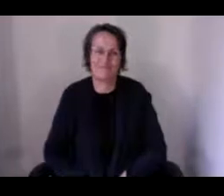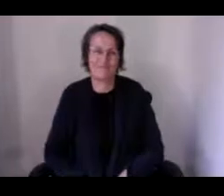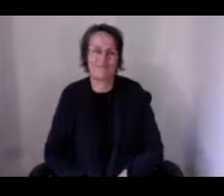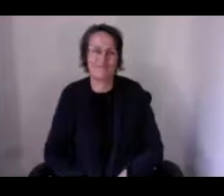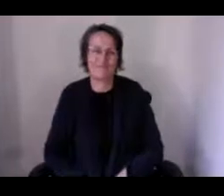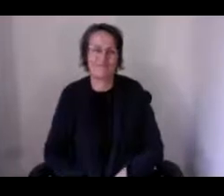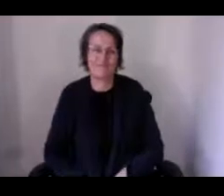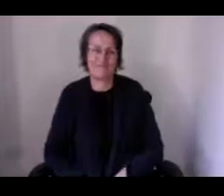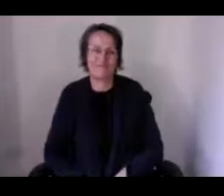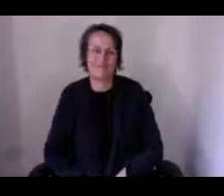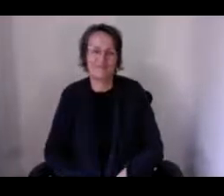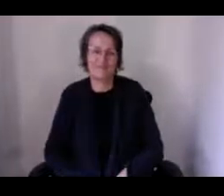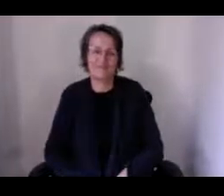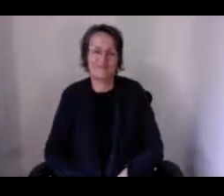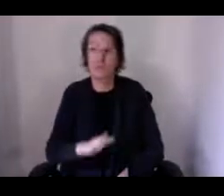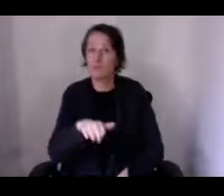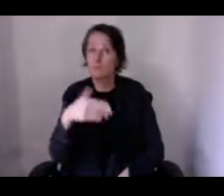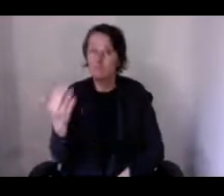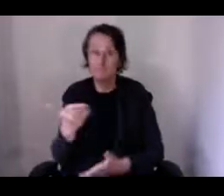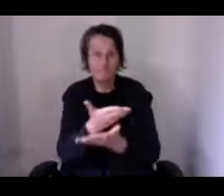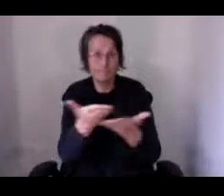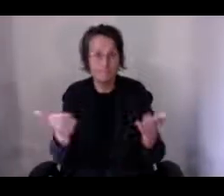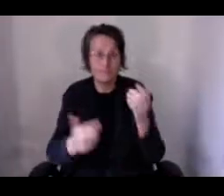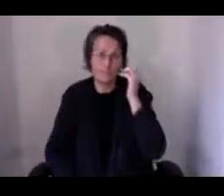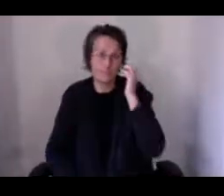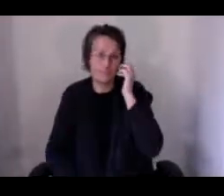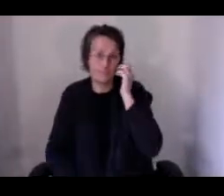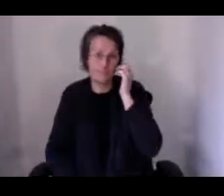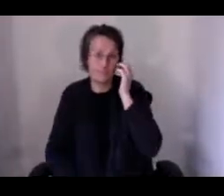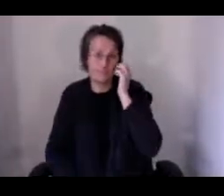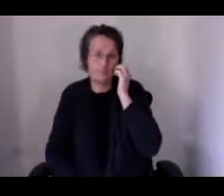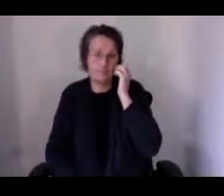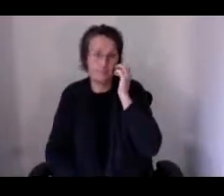So over to you is the next slide, please, Kartika.